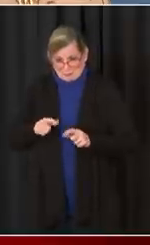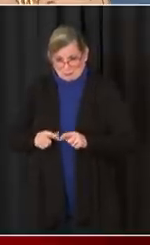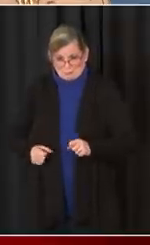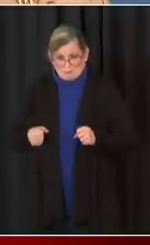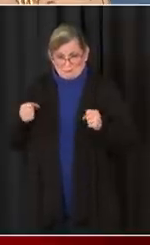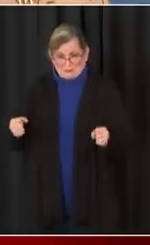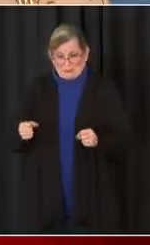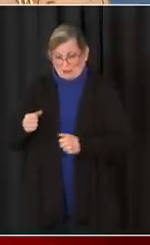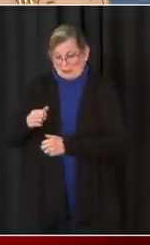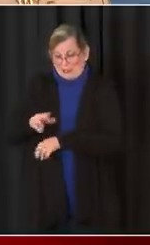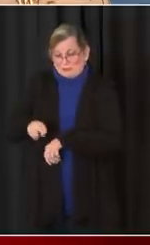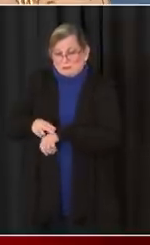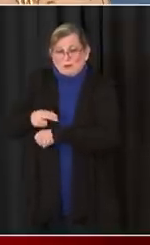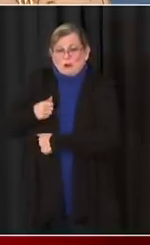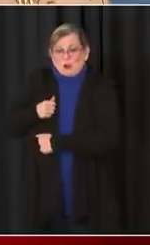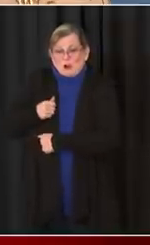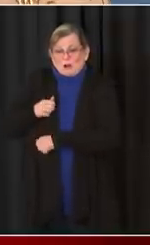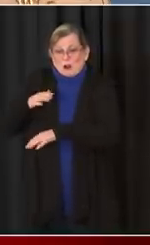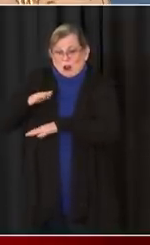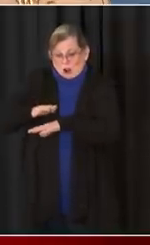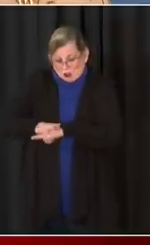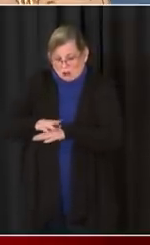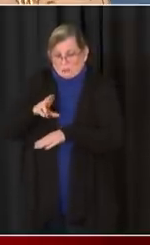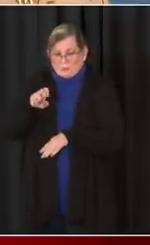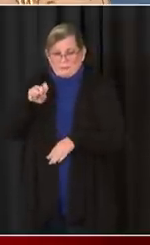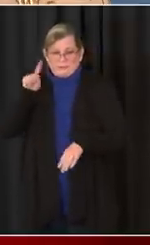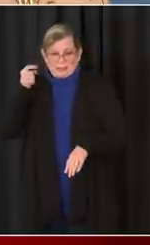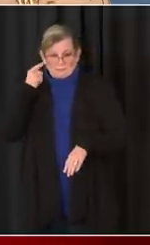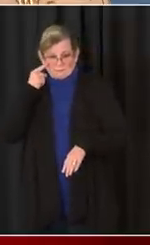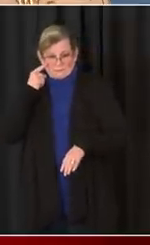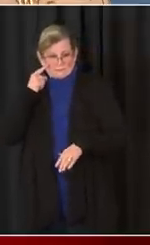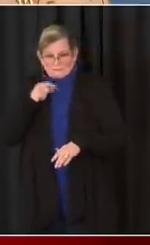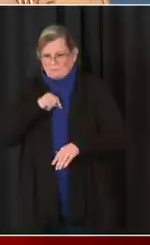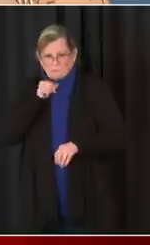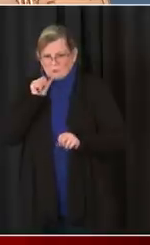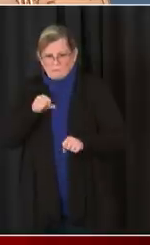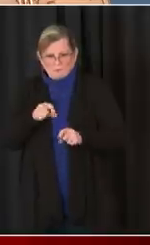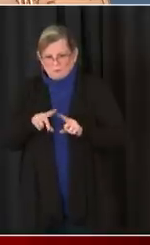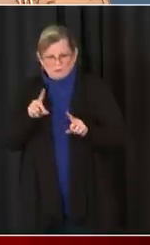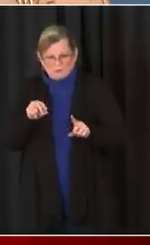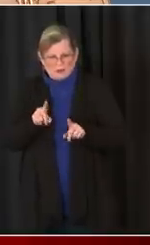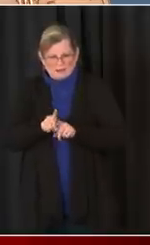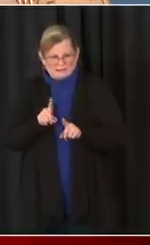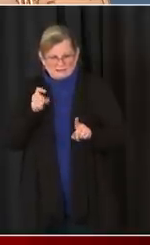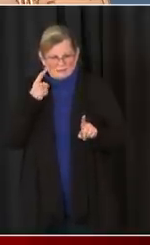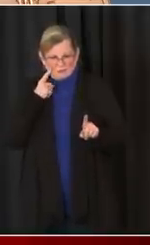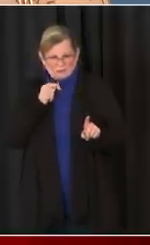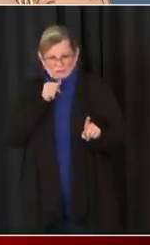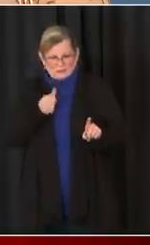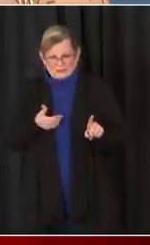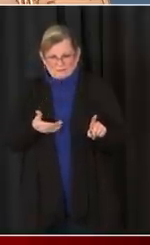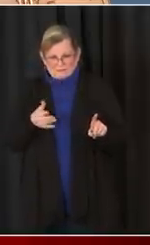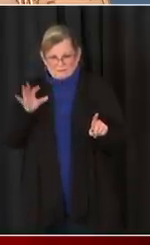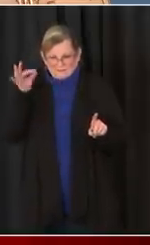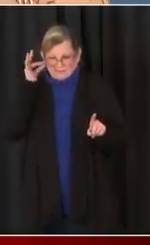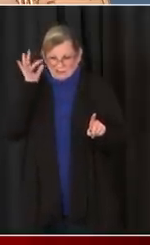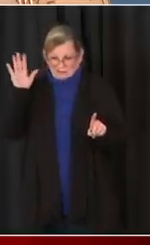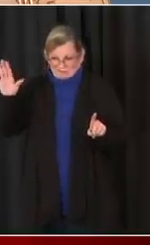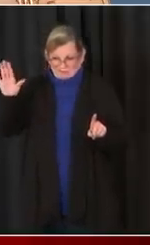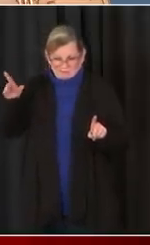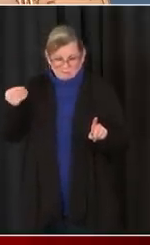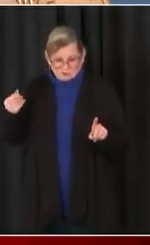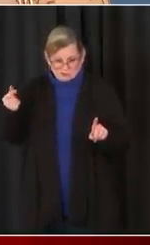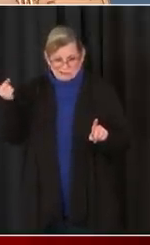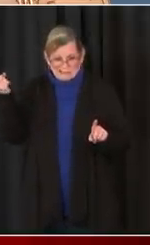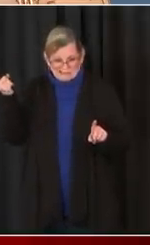National Guard on the Capitol steps. I wouldn't be able to do that as governor, nor would I be able to use